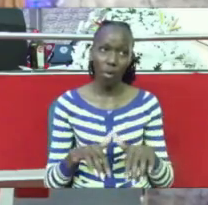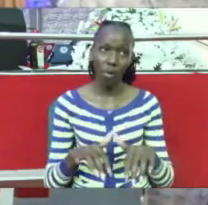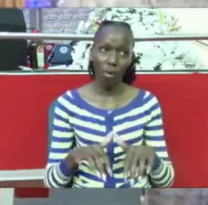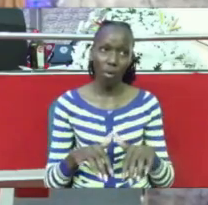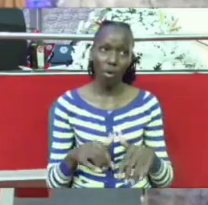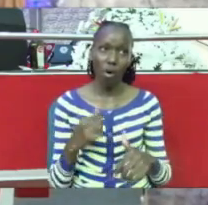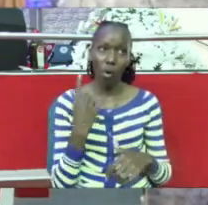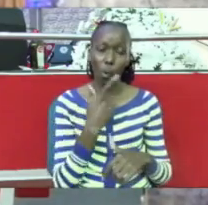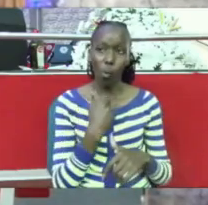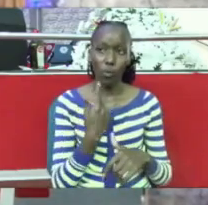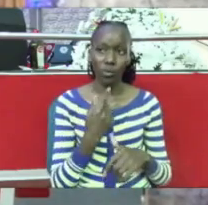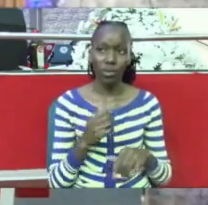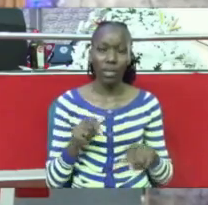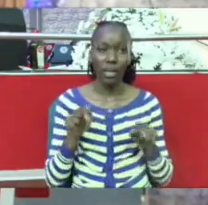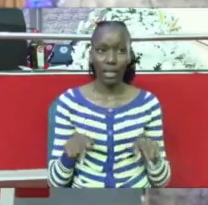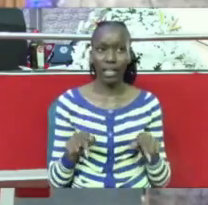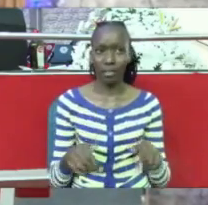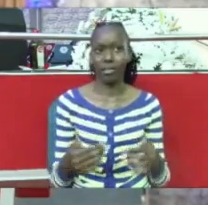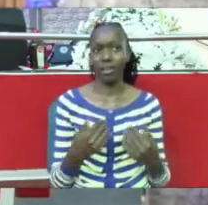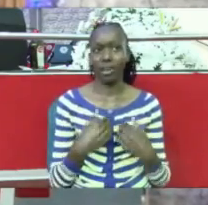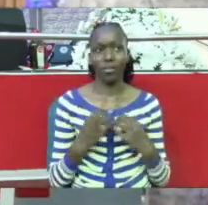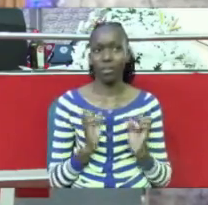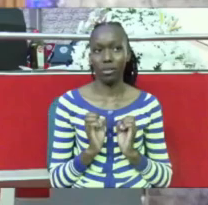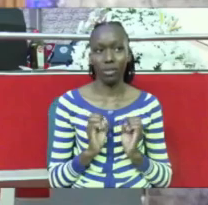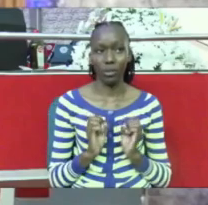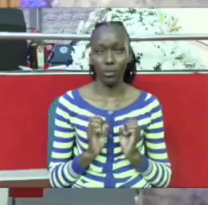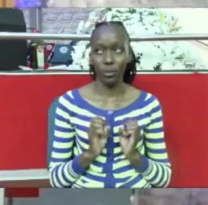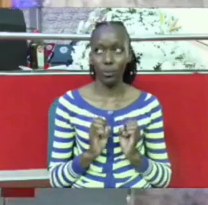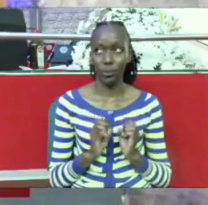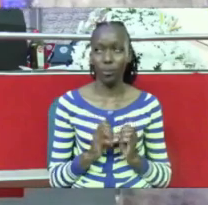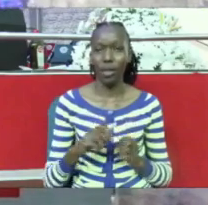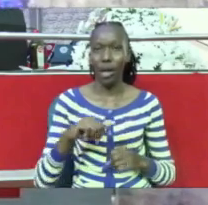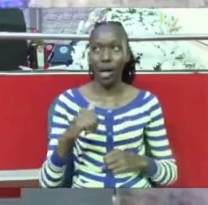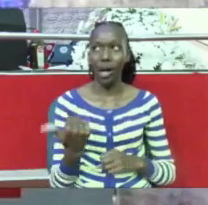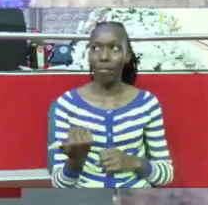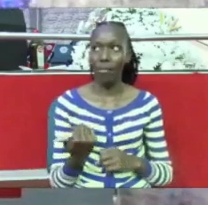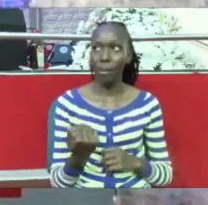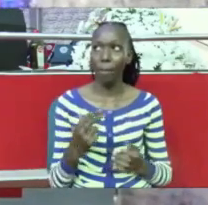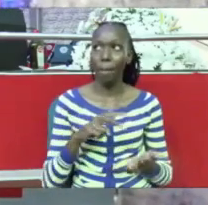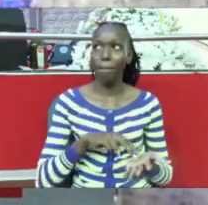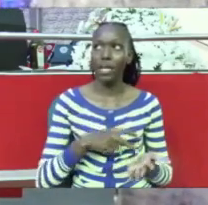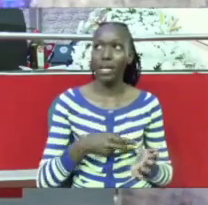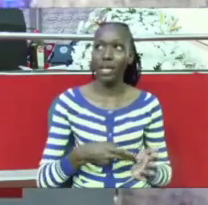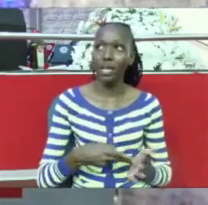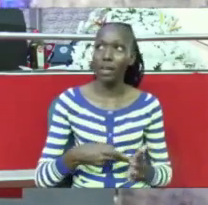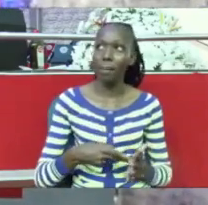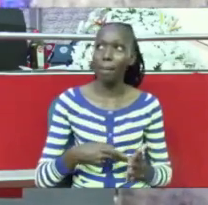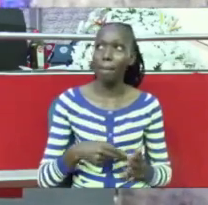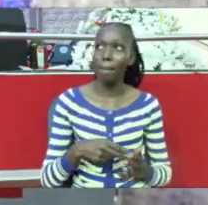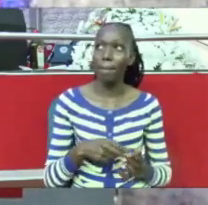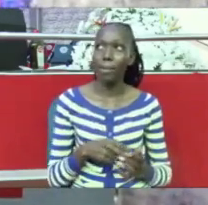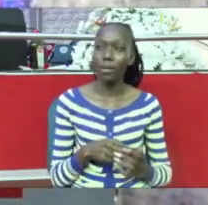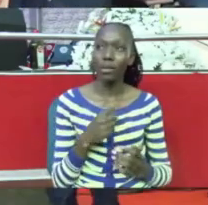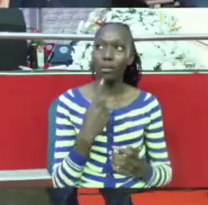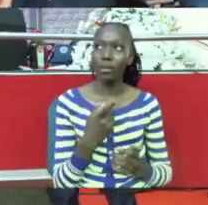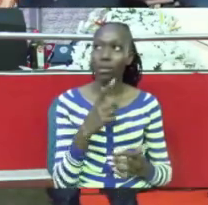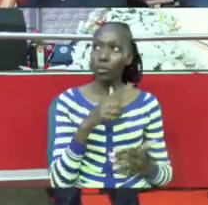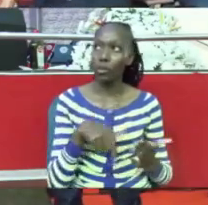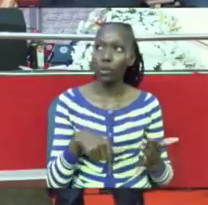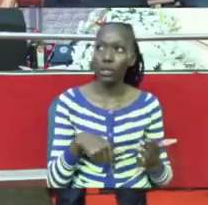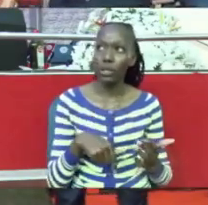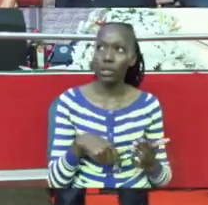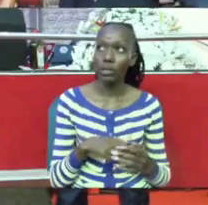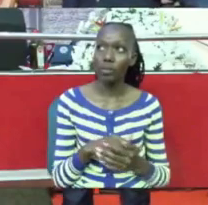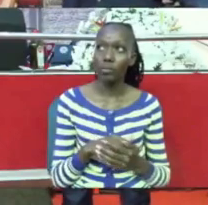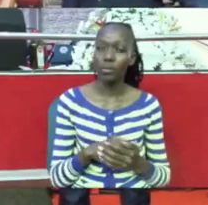can see it. Jinsi unavyoweza kuona. Another definition in the dictionary. Tafsiri nyingine kwenye kamusi. It says any